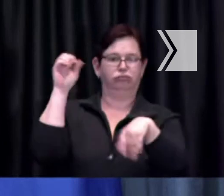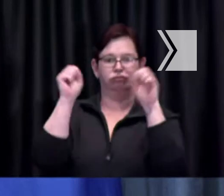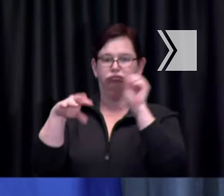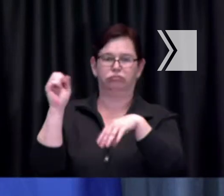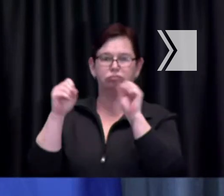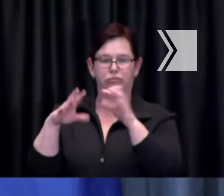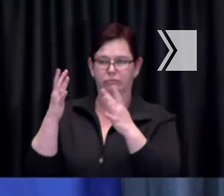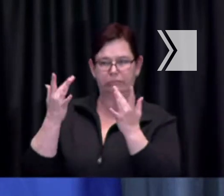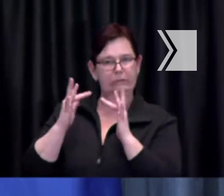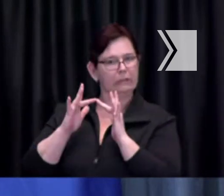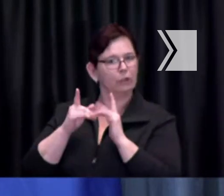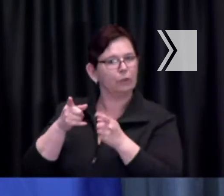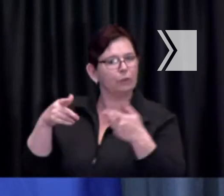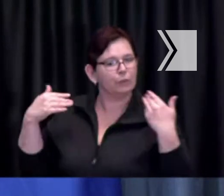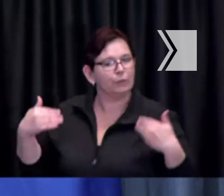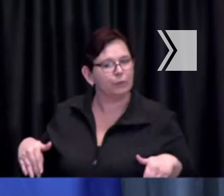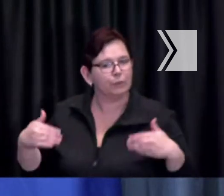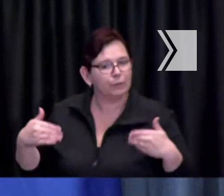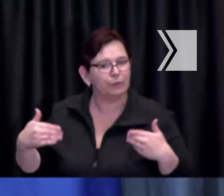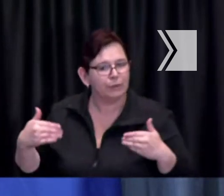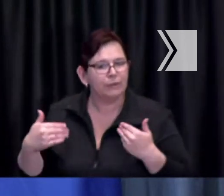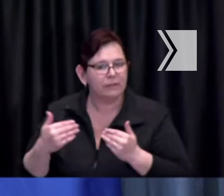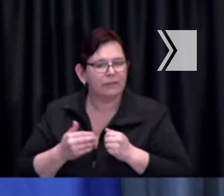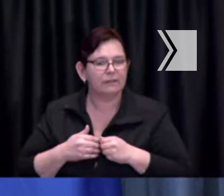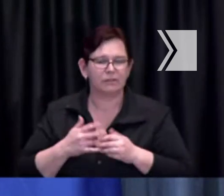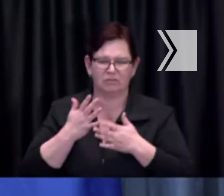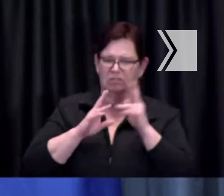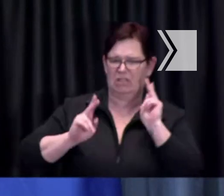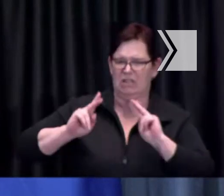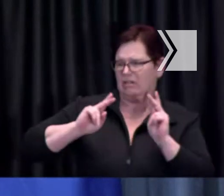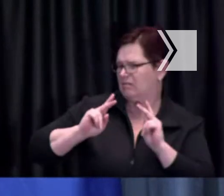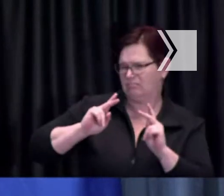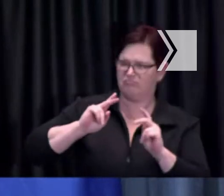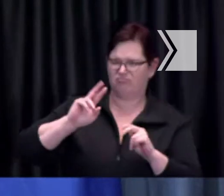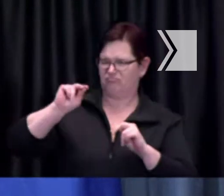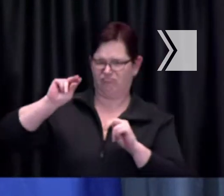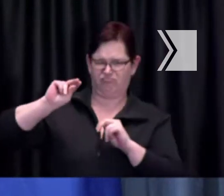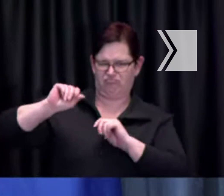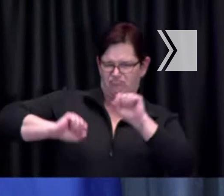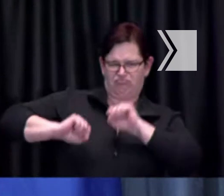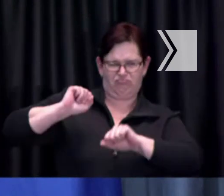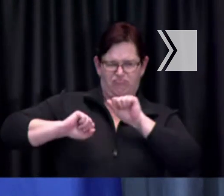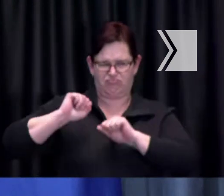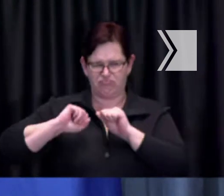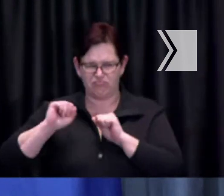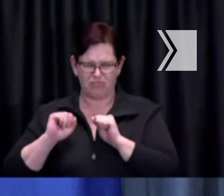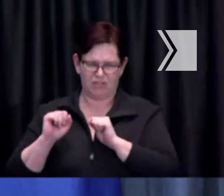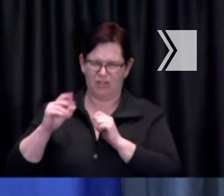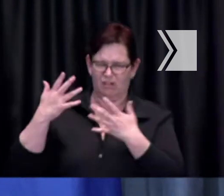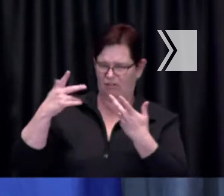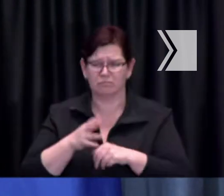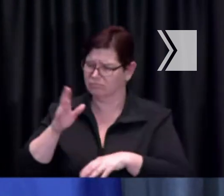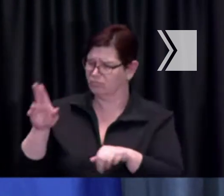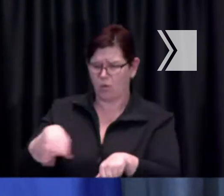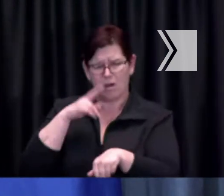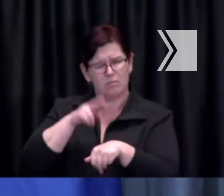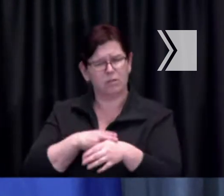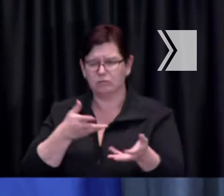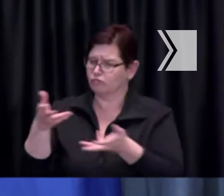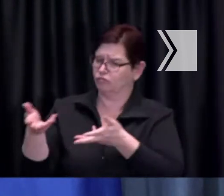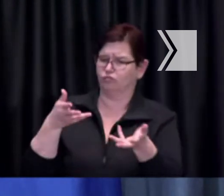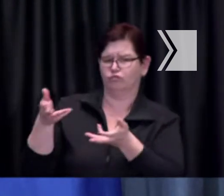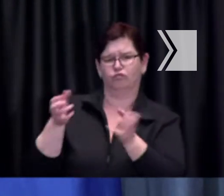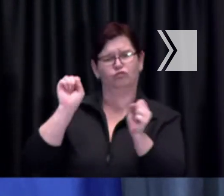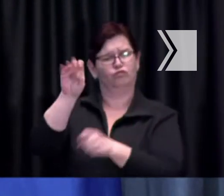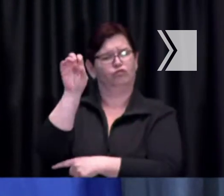very unqualified vaccine skeptics sowing fear and misinformation through social media. Let me